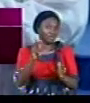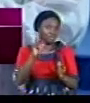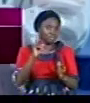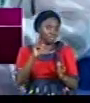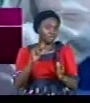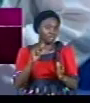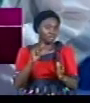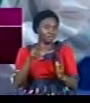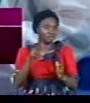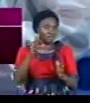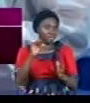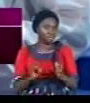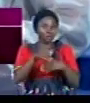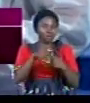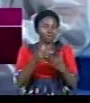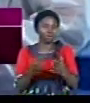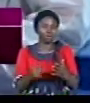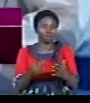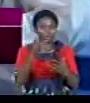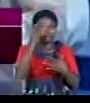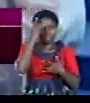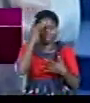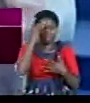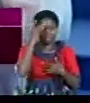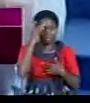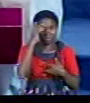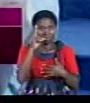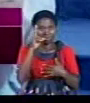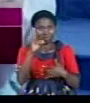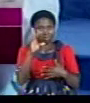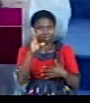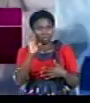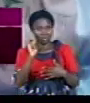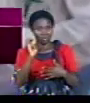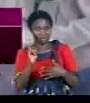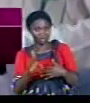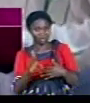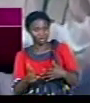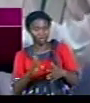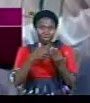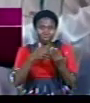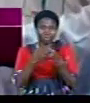the symptoms of ulcer, all gone. Tell your story, your new narrative.